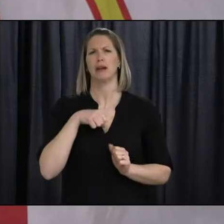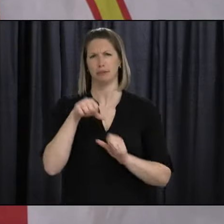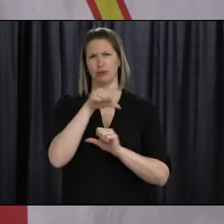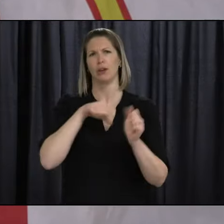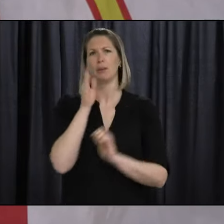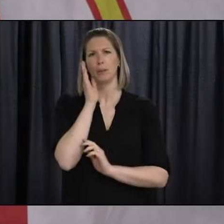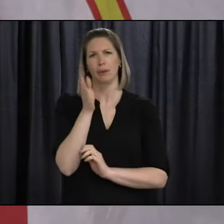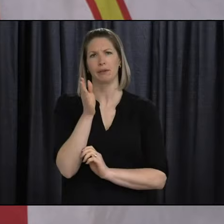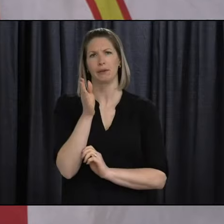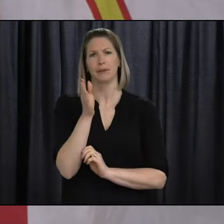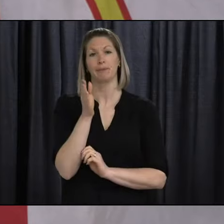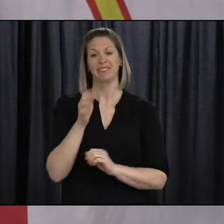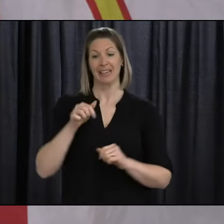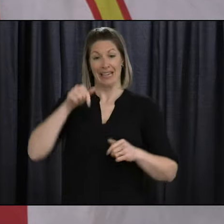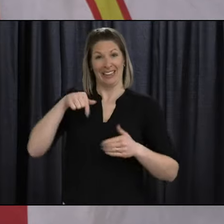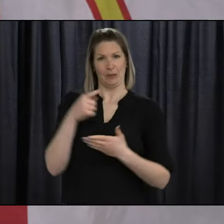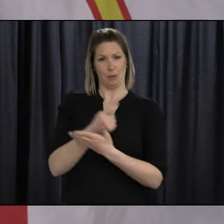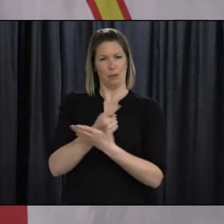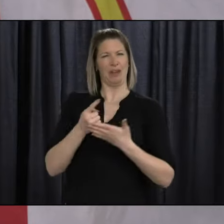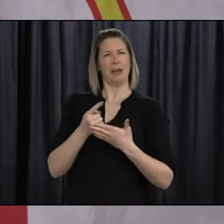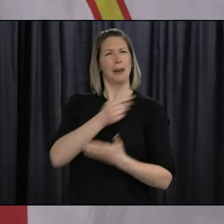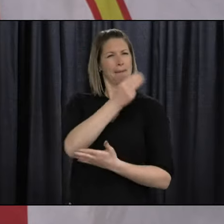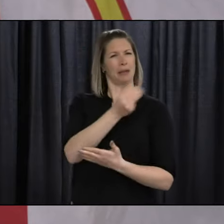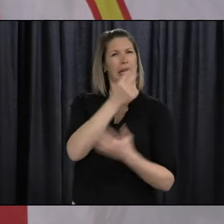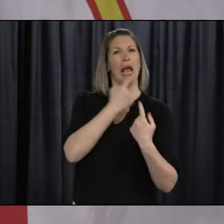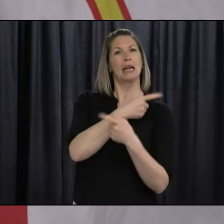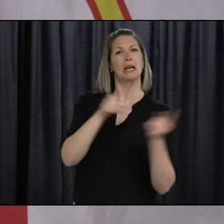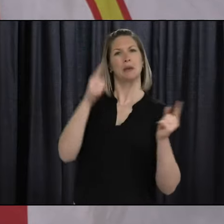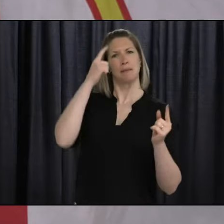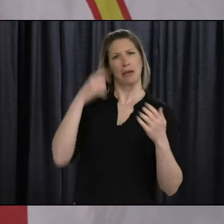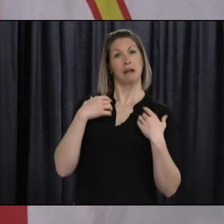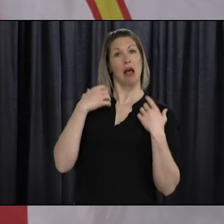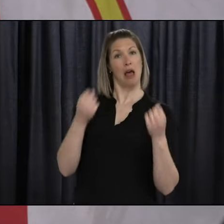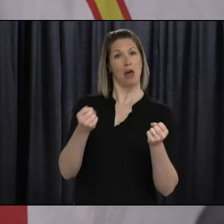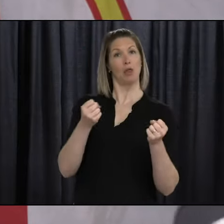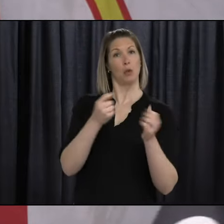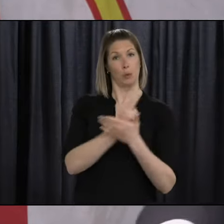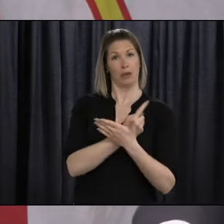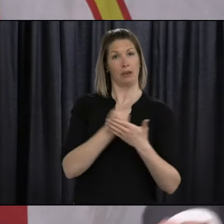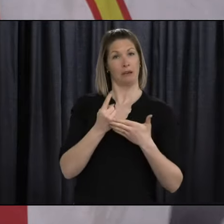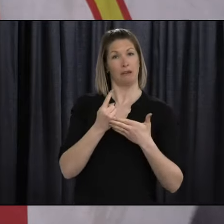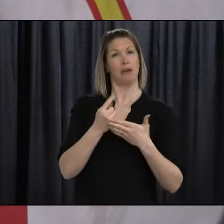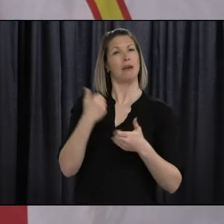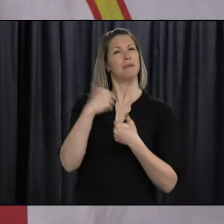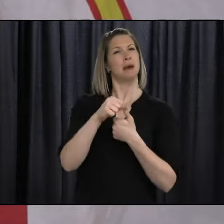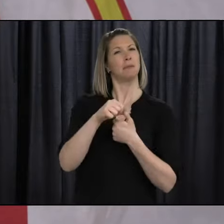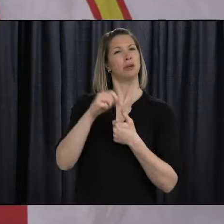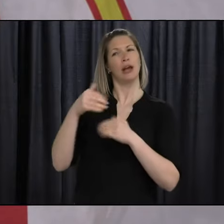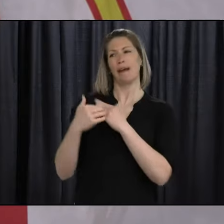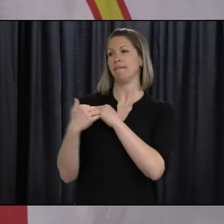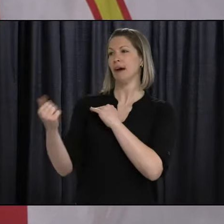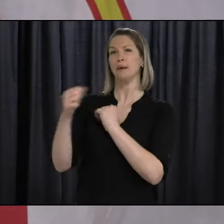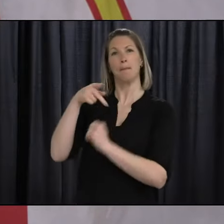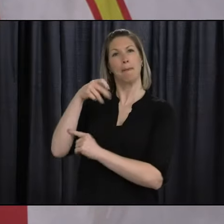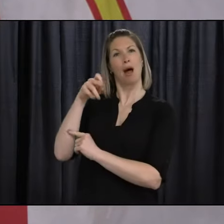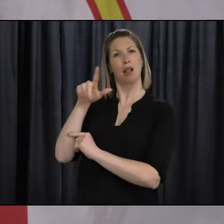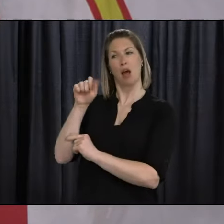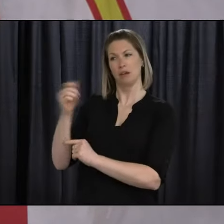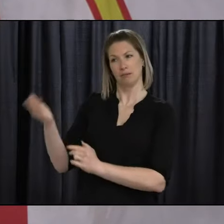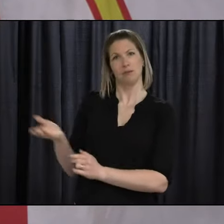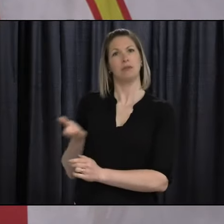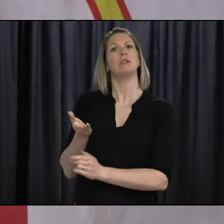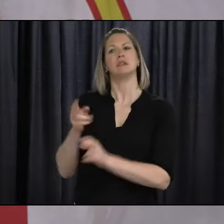that this was Mental Health Week, and we heard from the Executive Director of Channel, Paula Corcoran. So I'd also like to